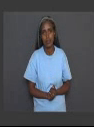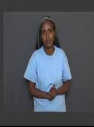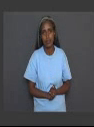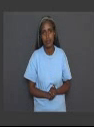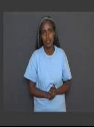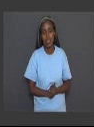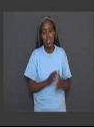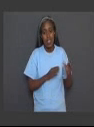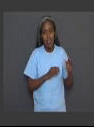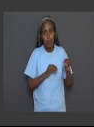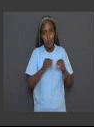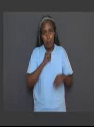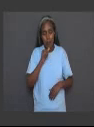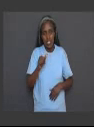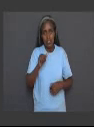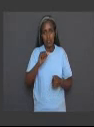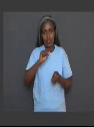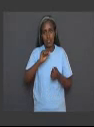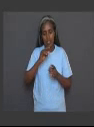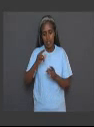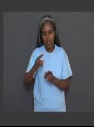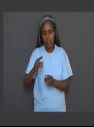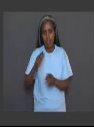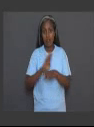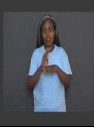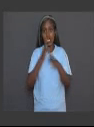A passive investment strategy